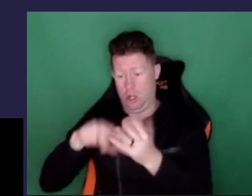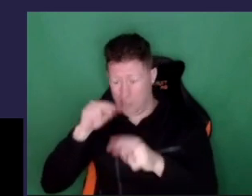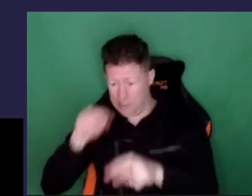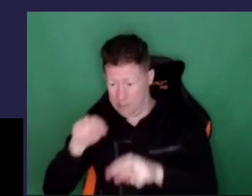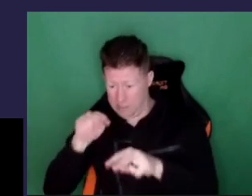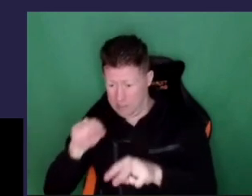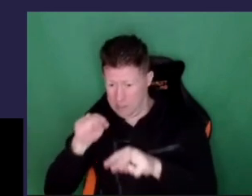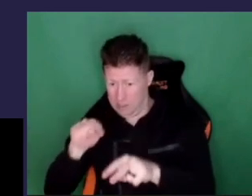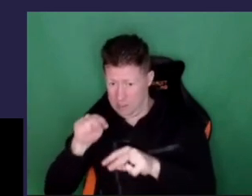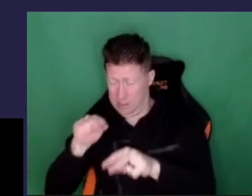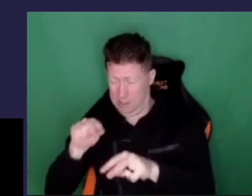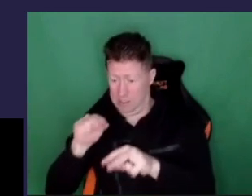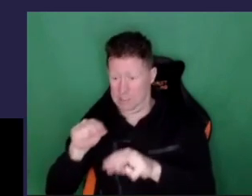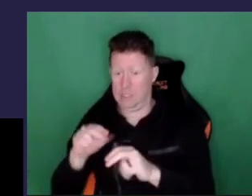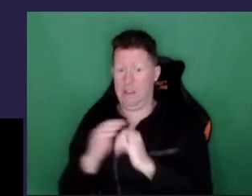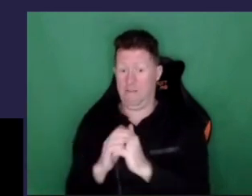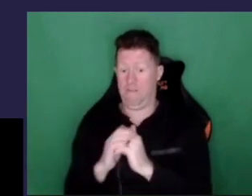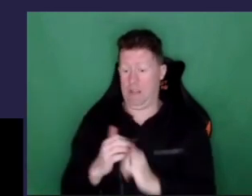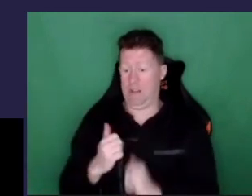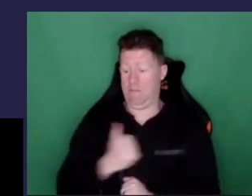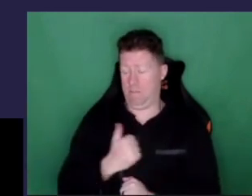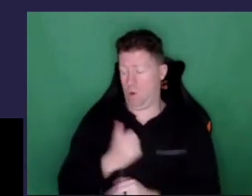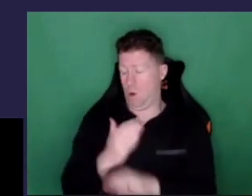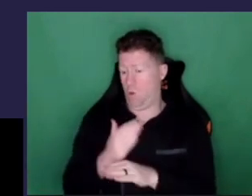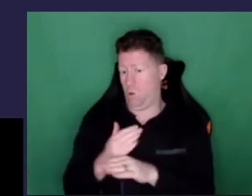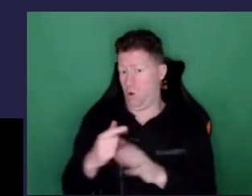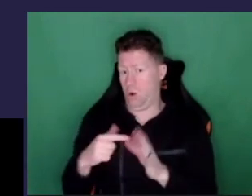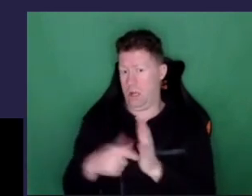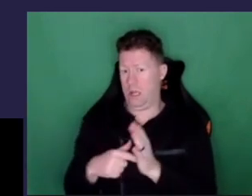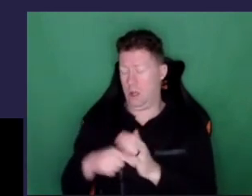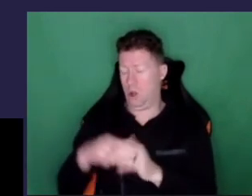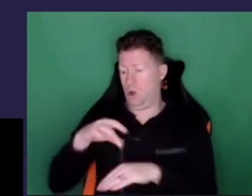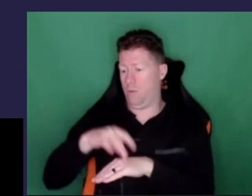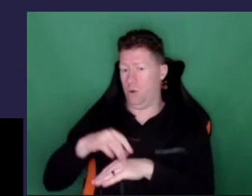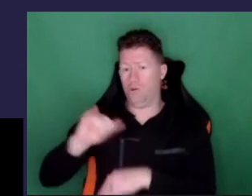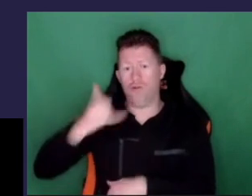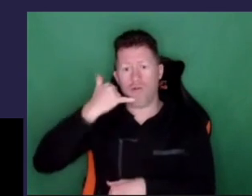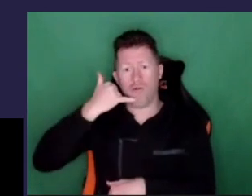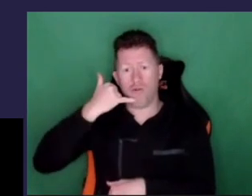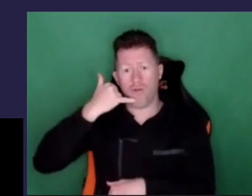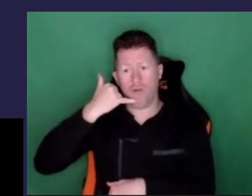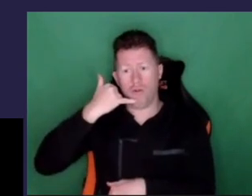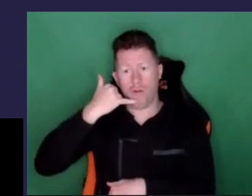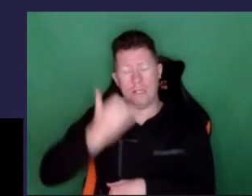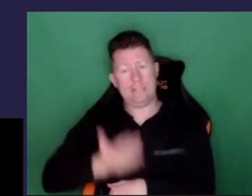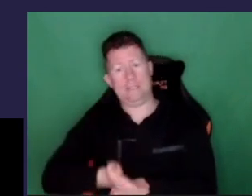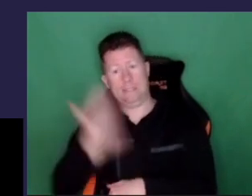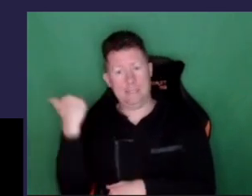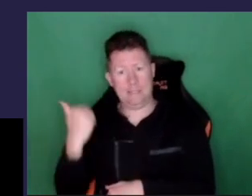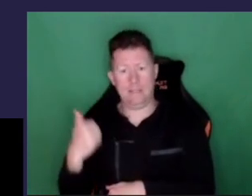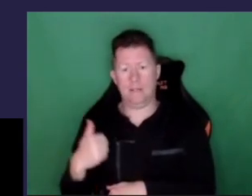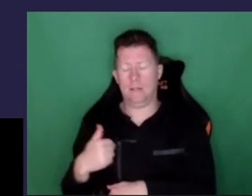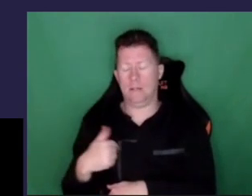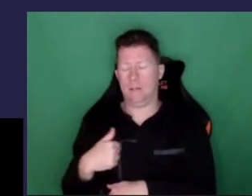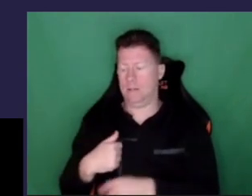A friend of mine who worked at the hospital called me and told me about Rachel. And